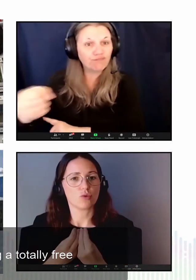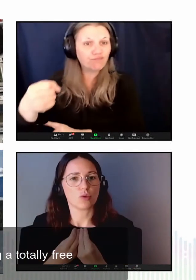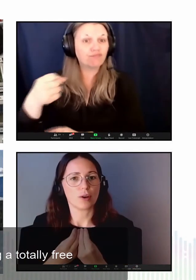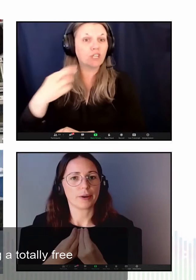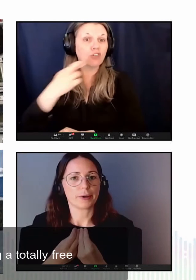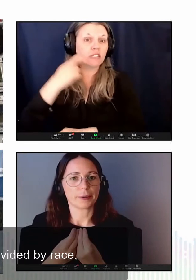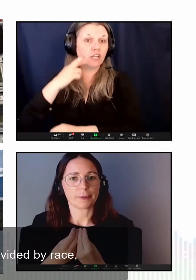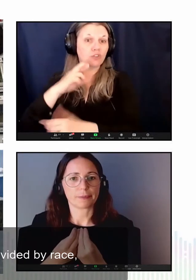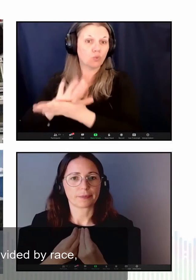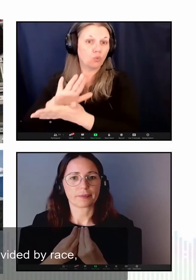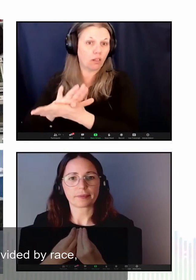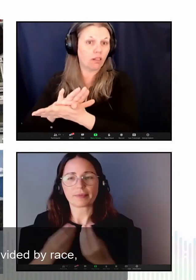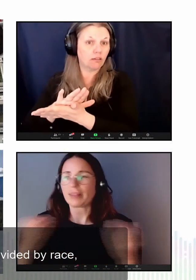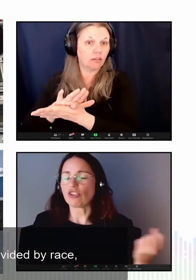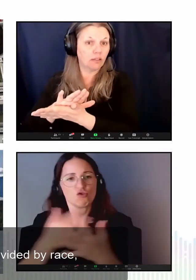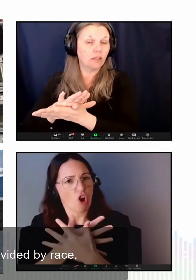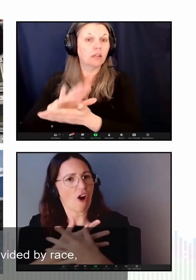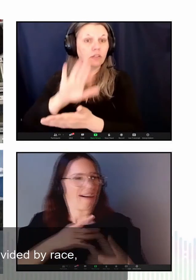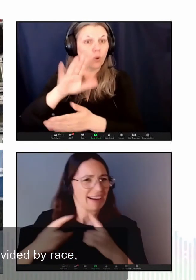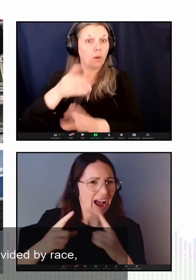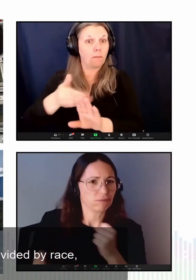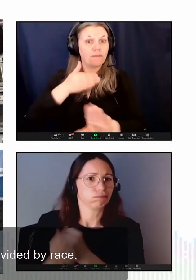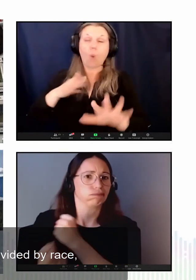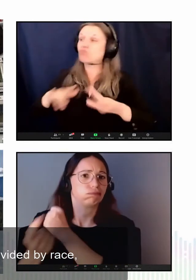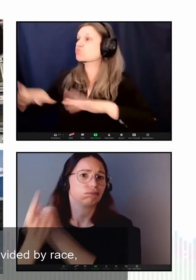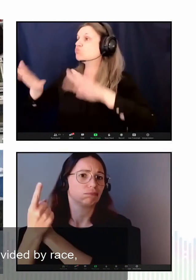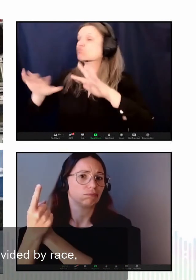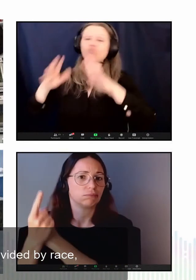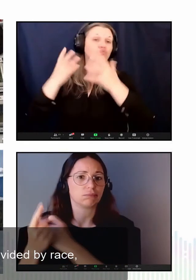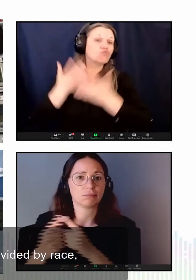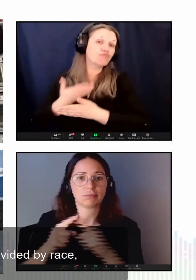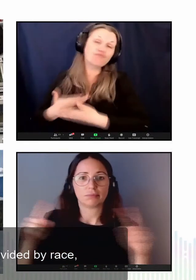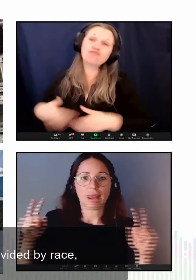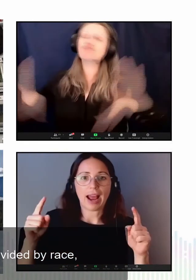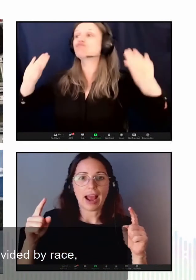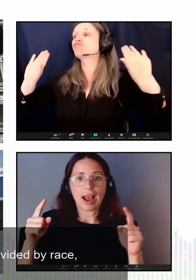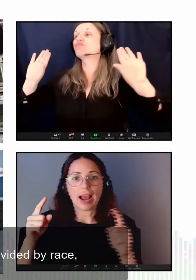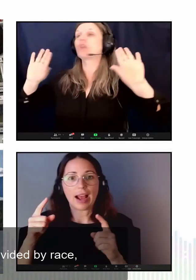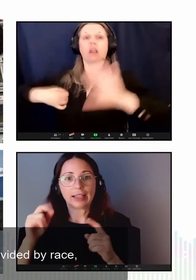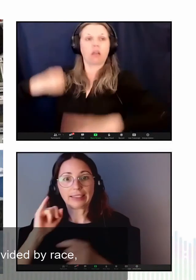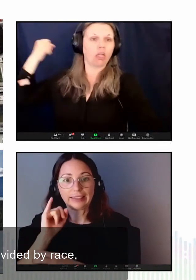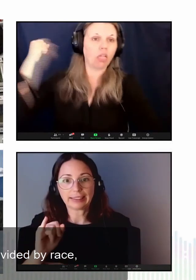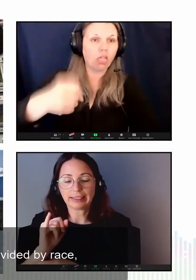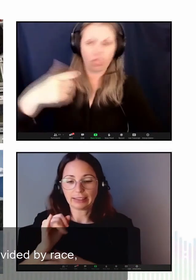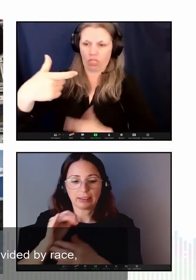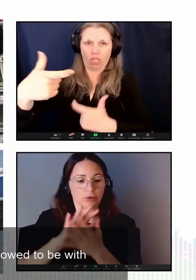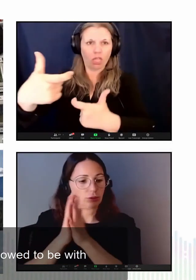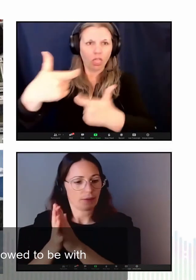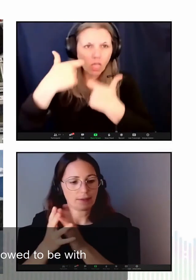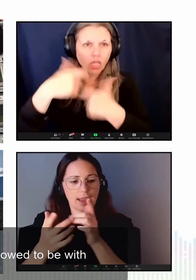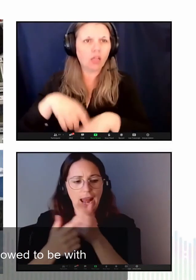a totally free being to being someone totally restricted, divided by race,